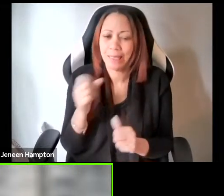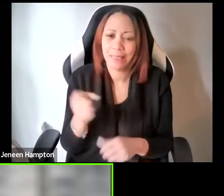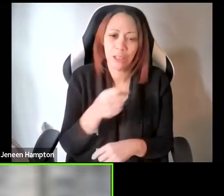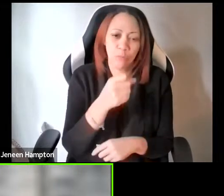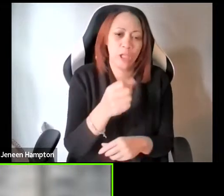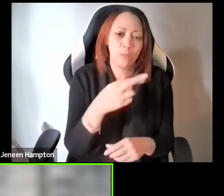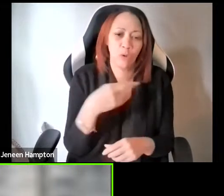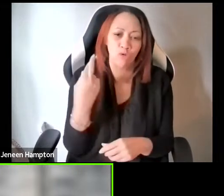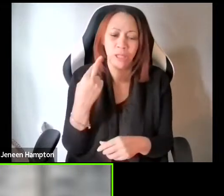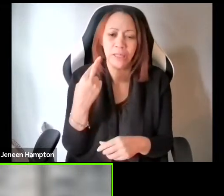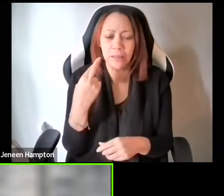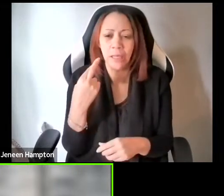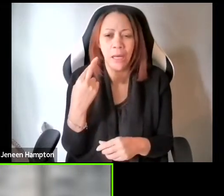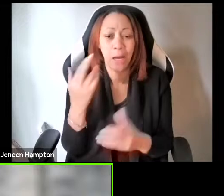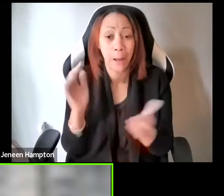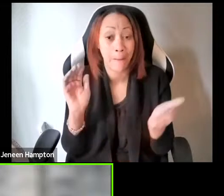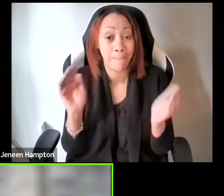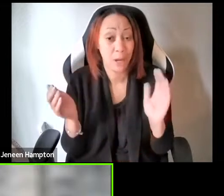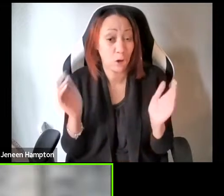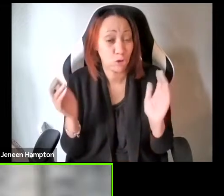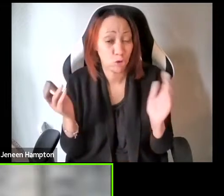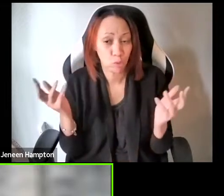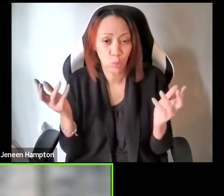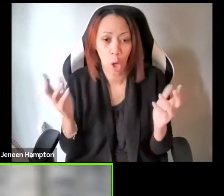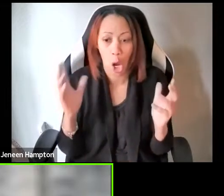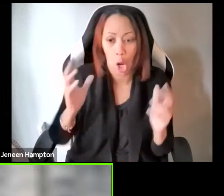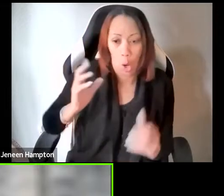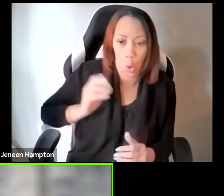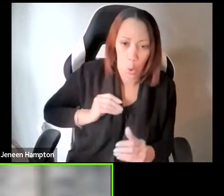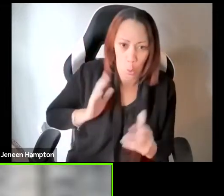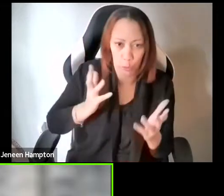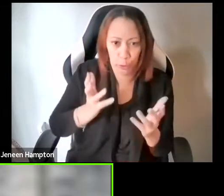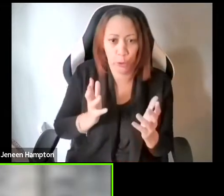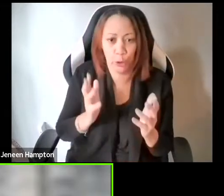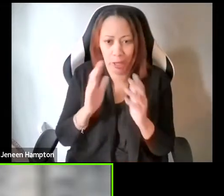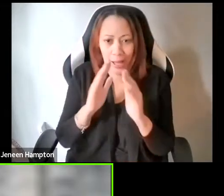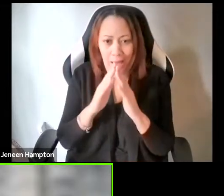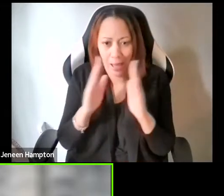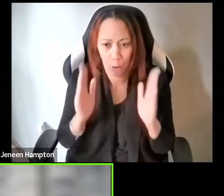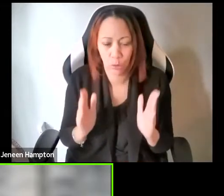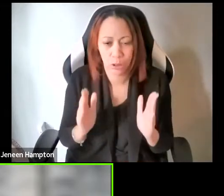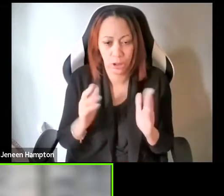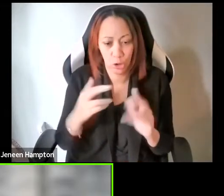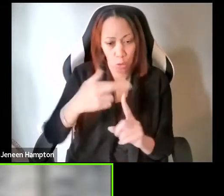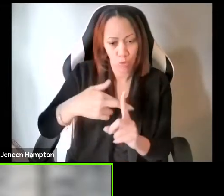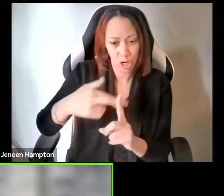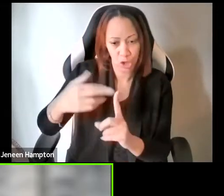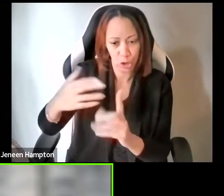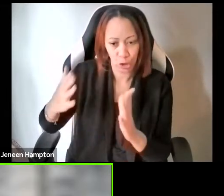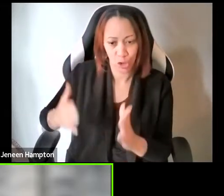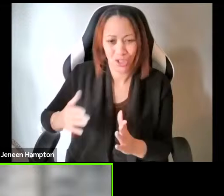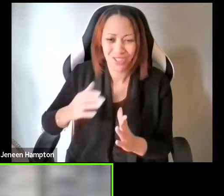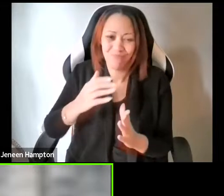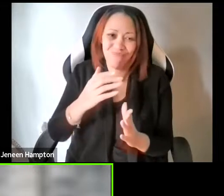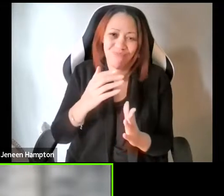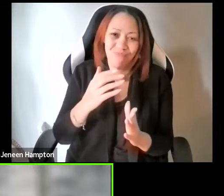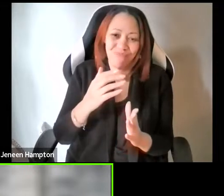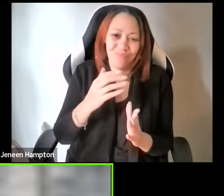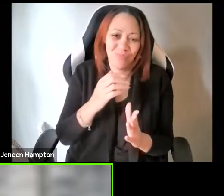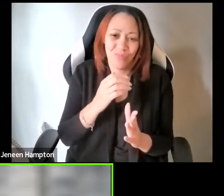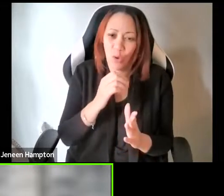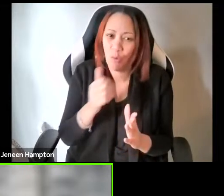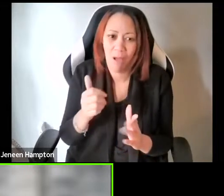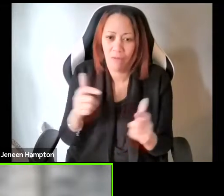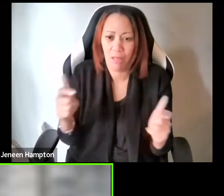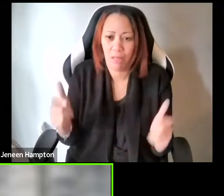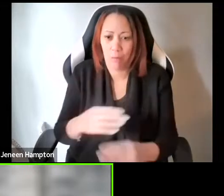that compared to owner-occupied housing, renters have fewer sort of protections and tend